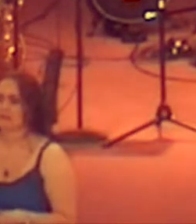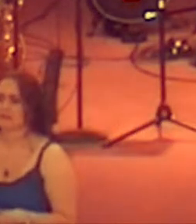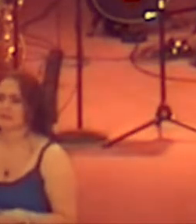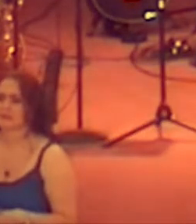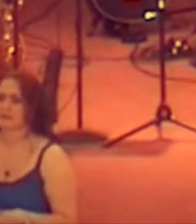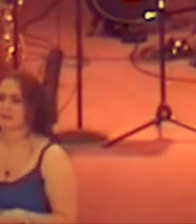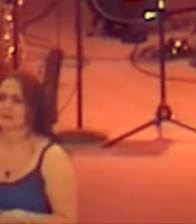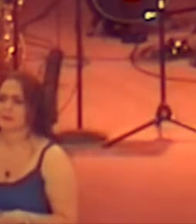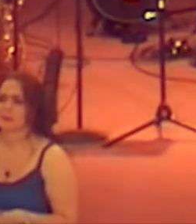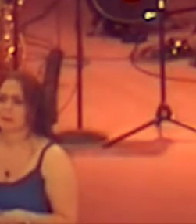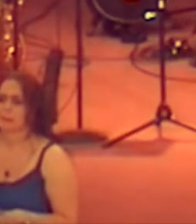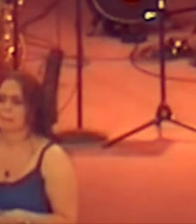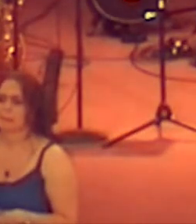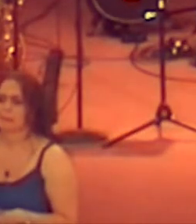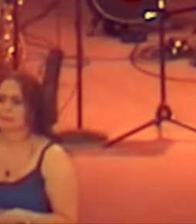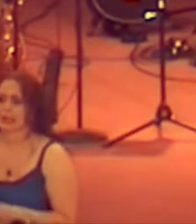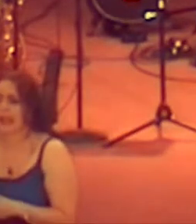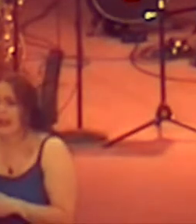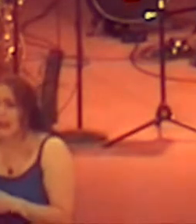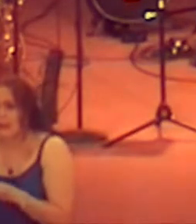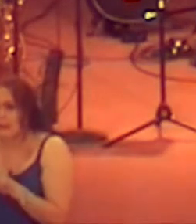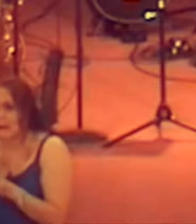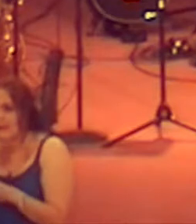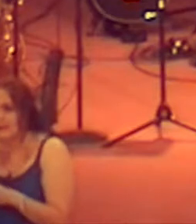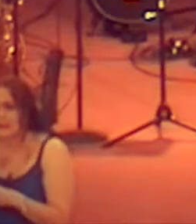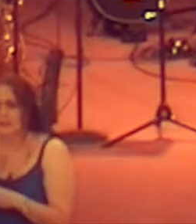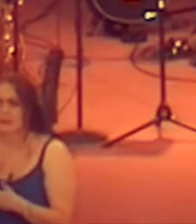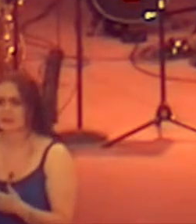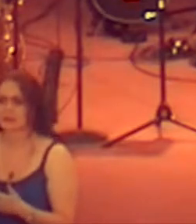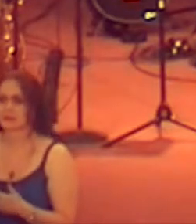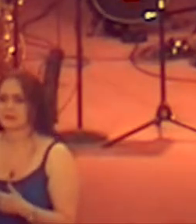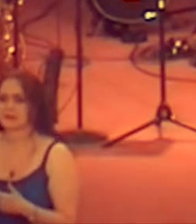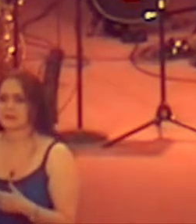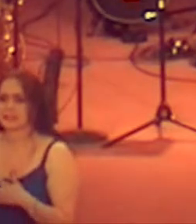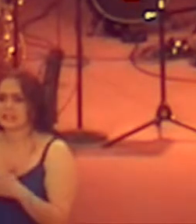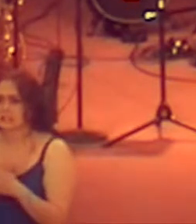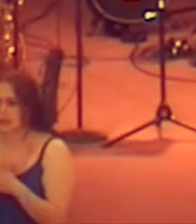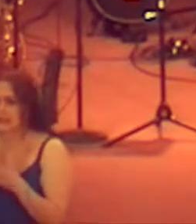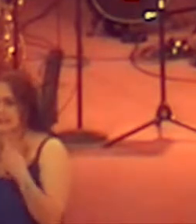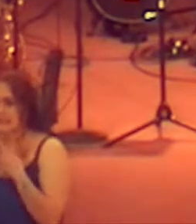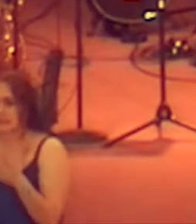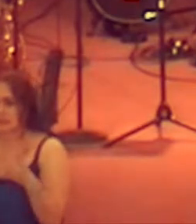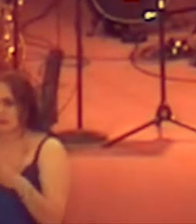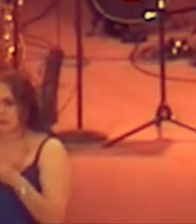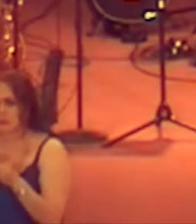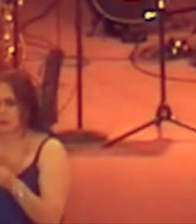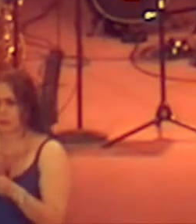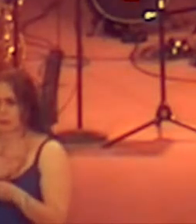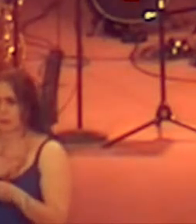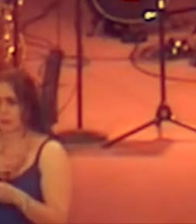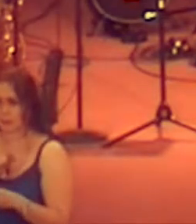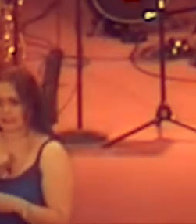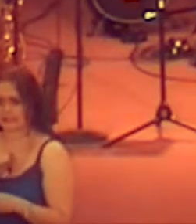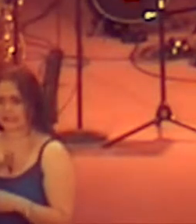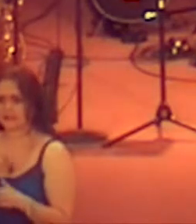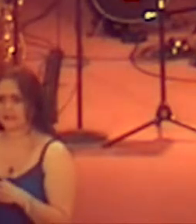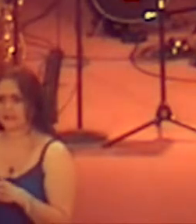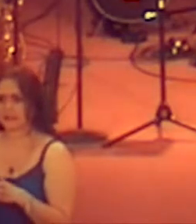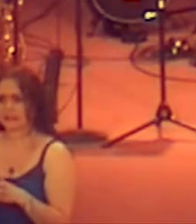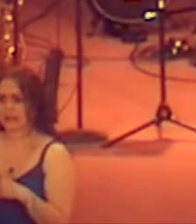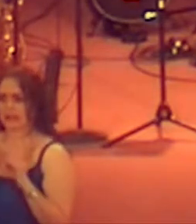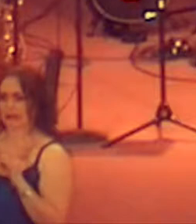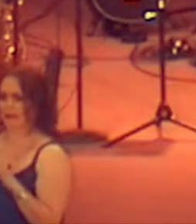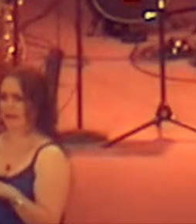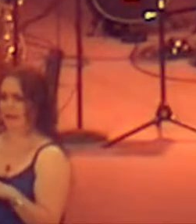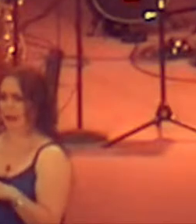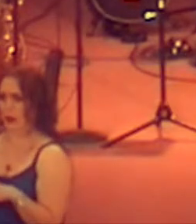So, I don't know about you guys. You know, I want to start off by telling you guys a little bit about myself. But I don't like cardio. Have